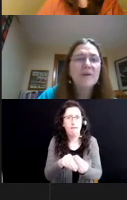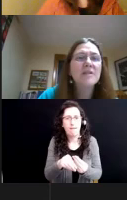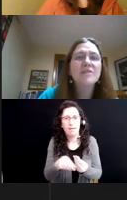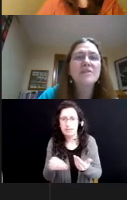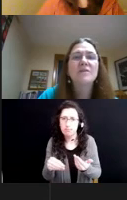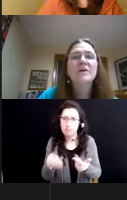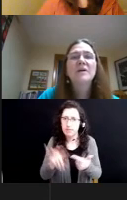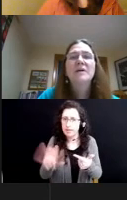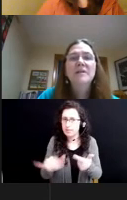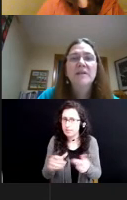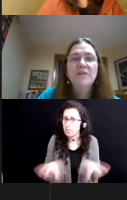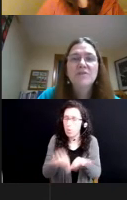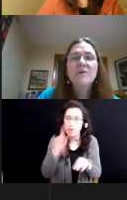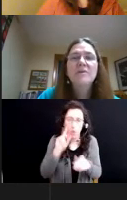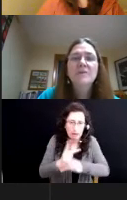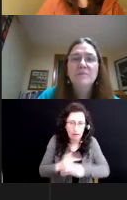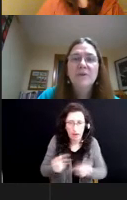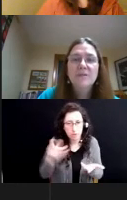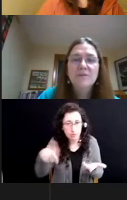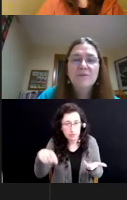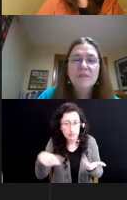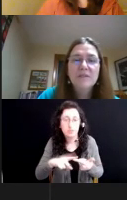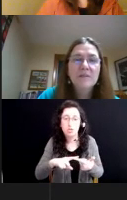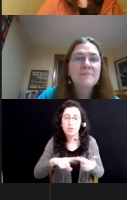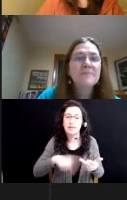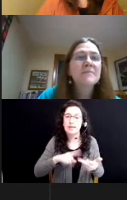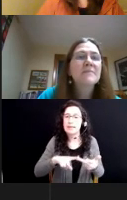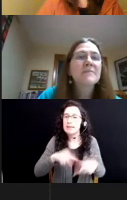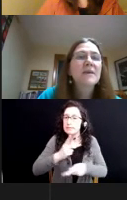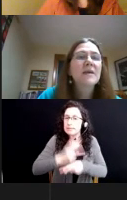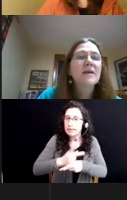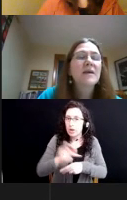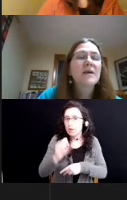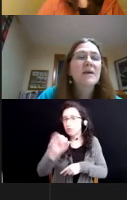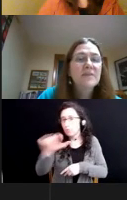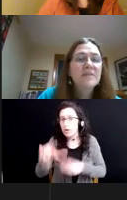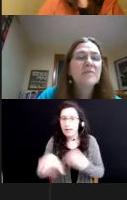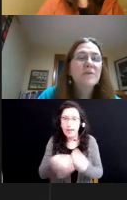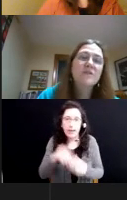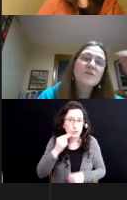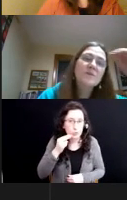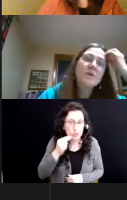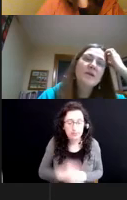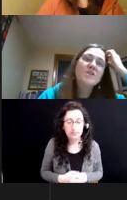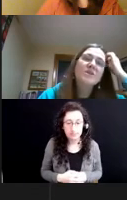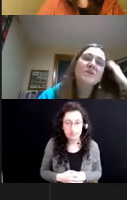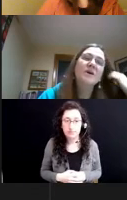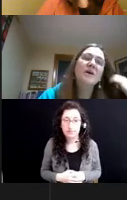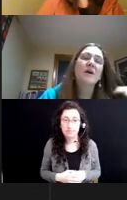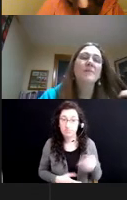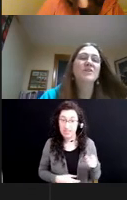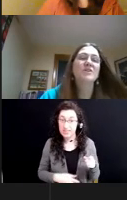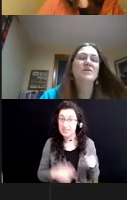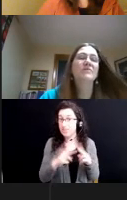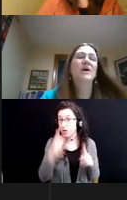Doing some calculations. So taking care of the soil, putting some nutrients in. This is a really interesting publication,